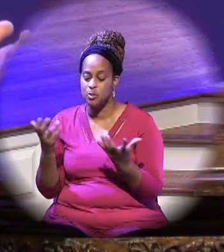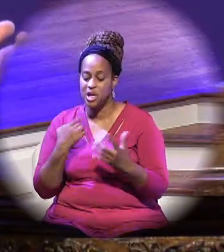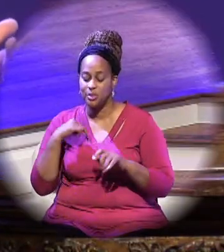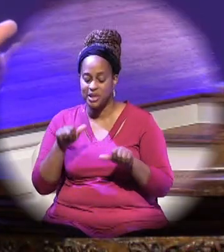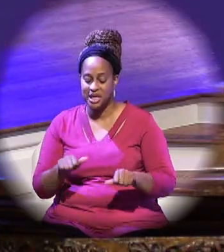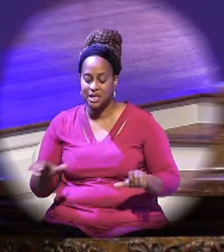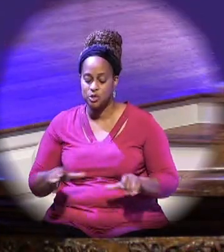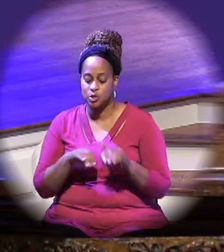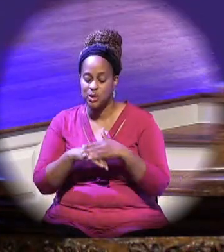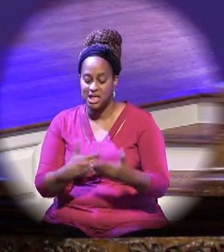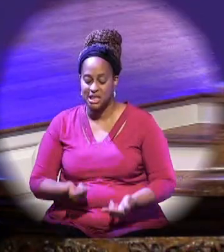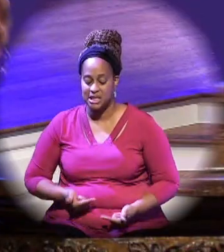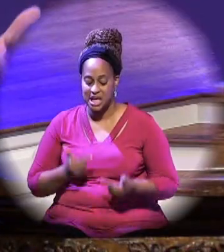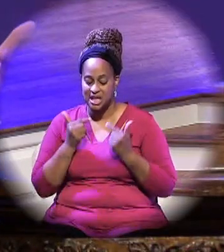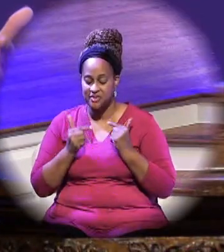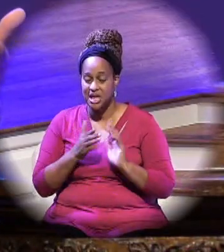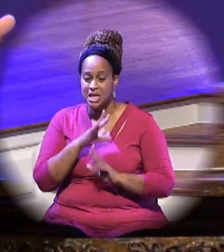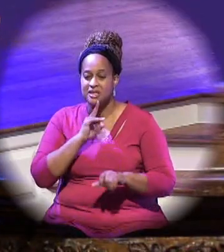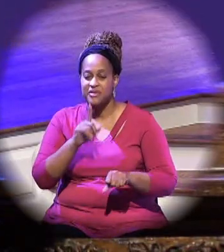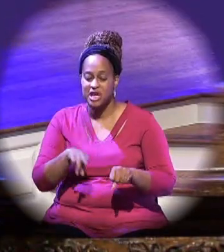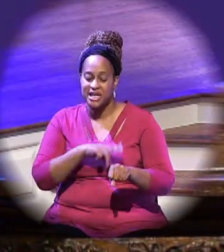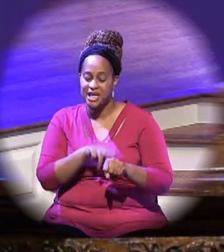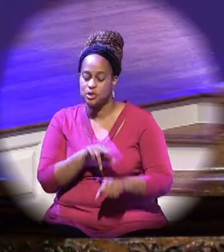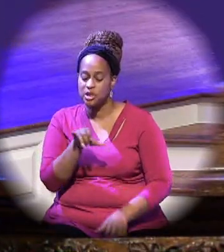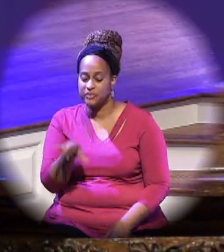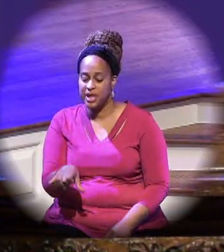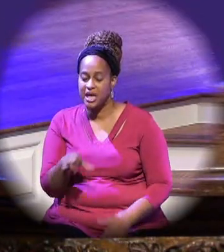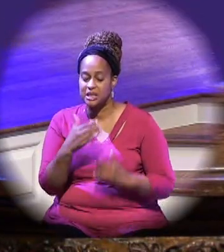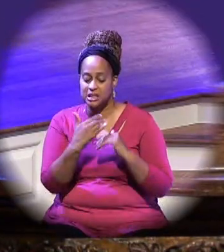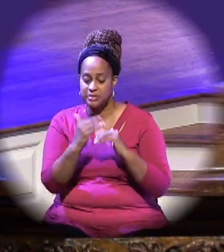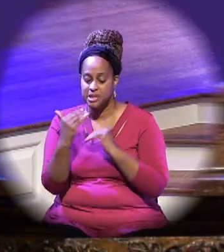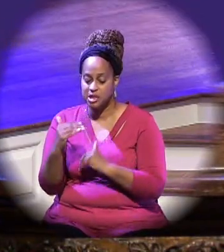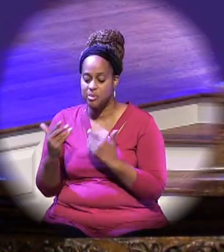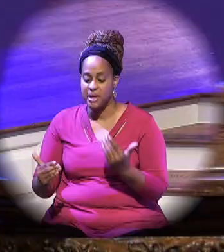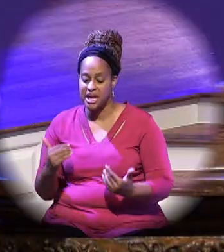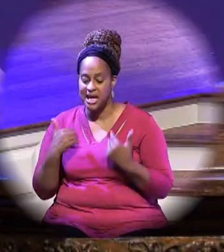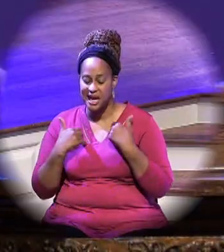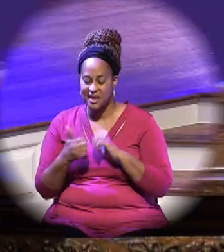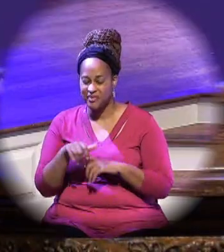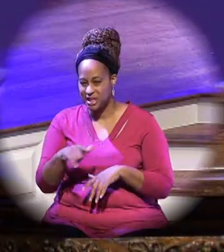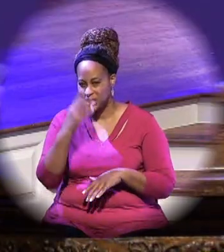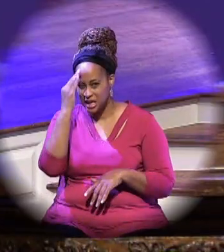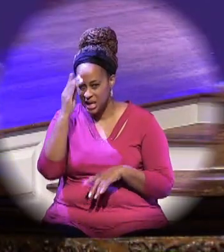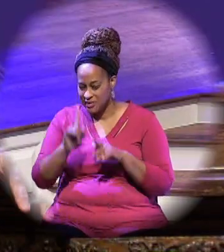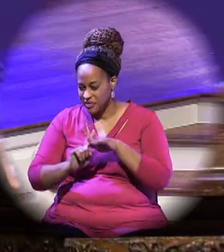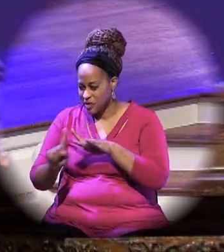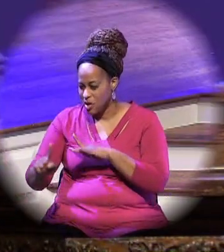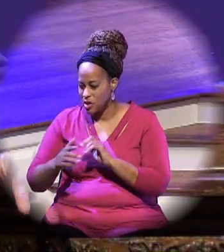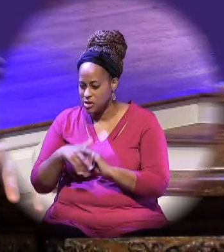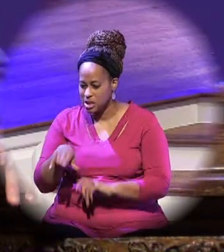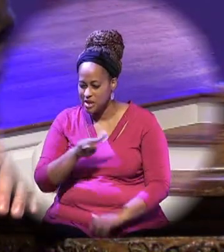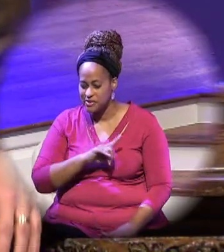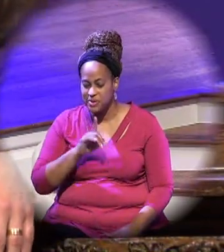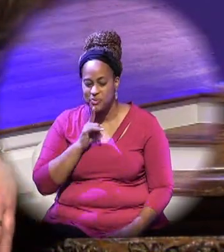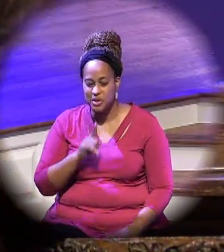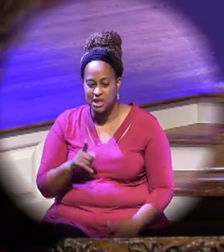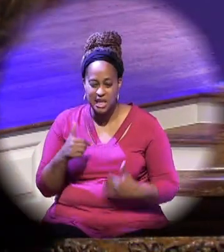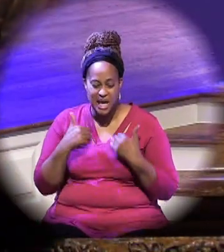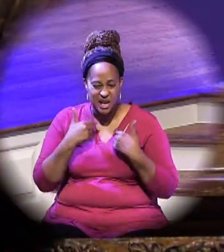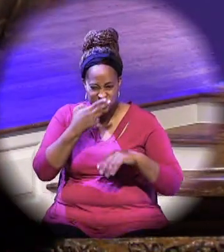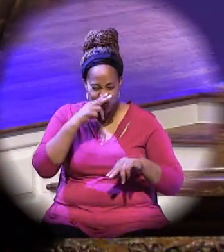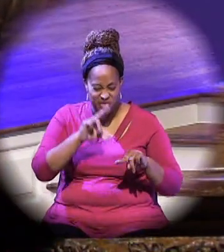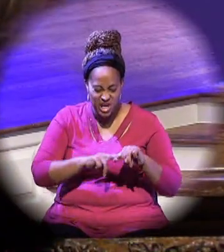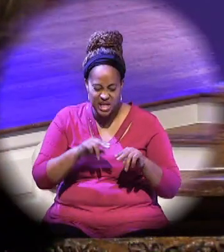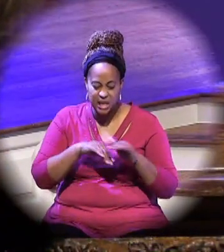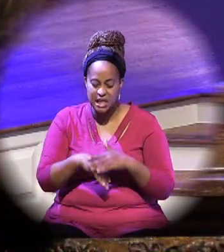in life. The very nature of that is limiting. So we may have these fleeting thoughts that said, you know how I could really have some fun